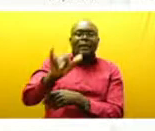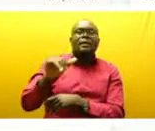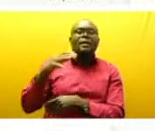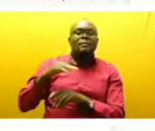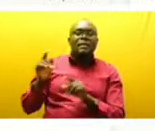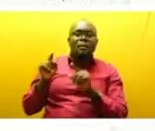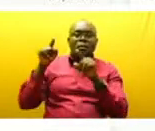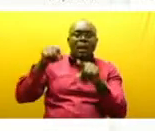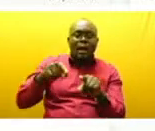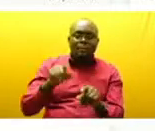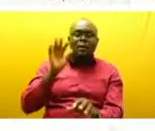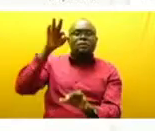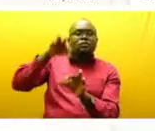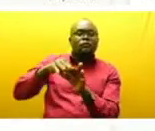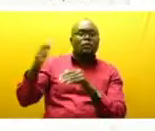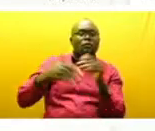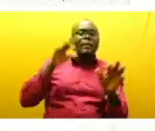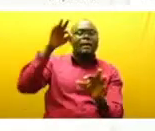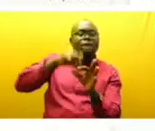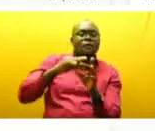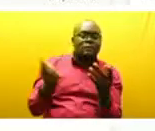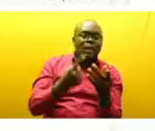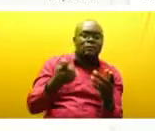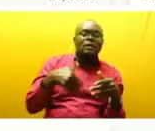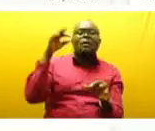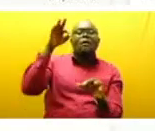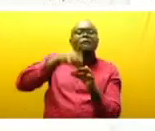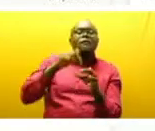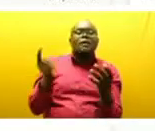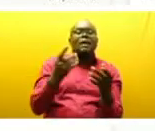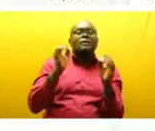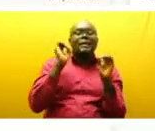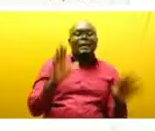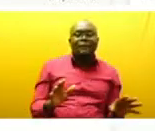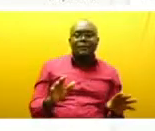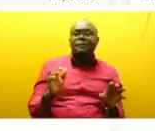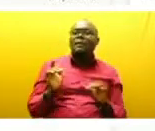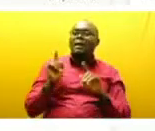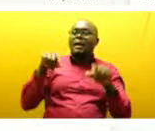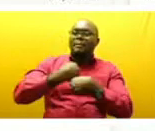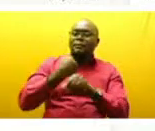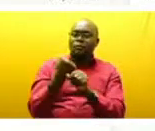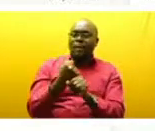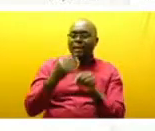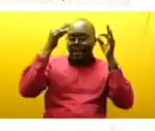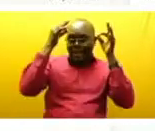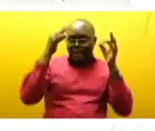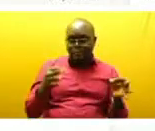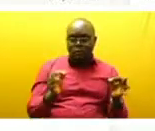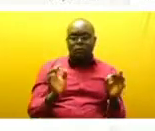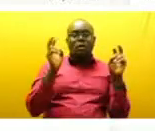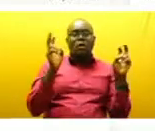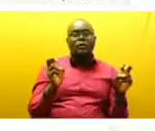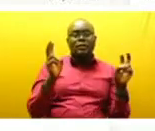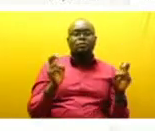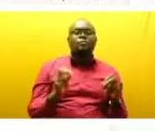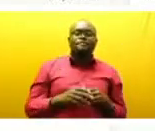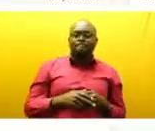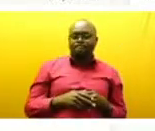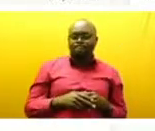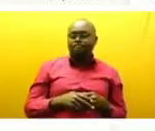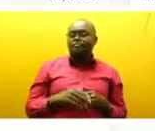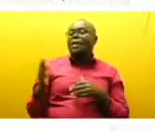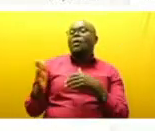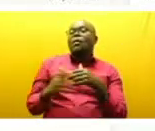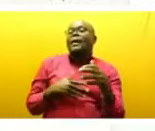out to vote, whether their vote is counted or not, are coming out to make a stand on the issue, and